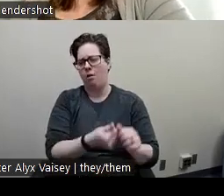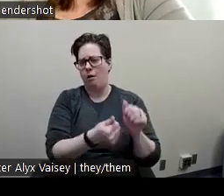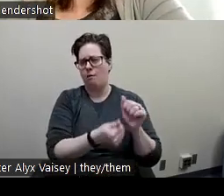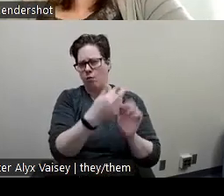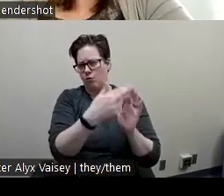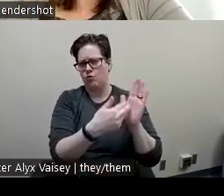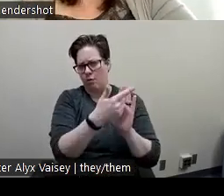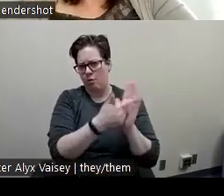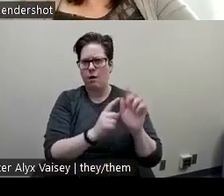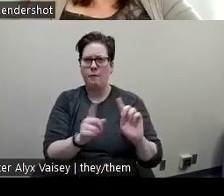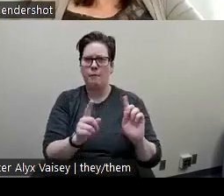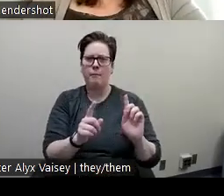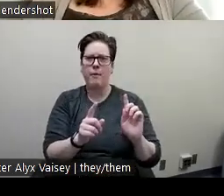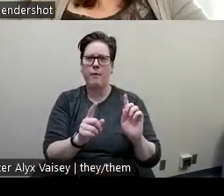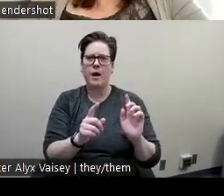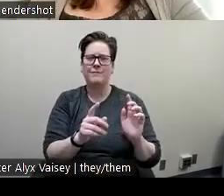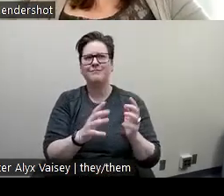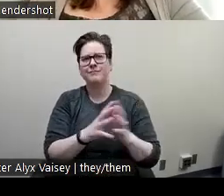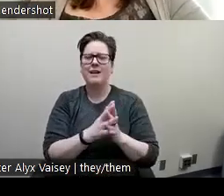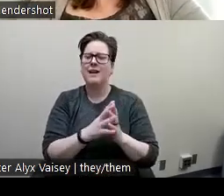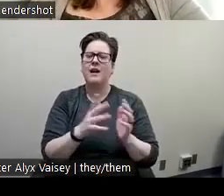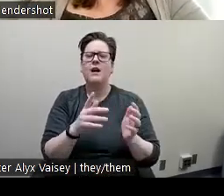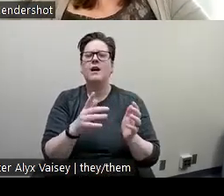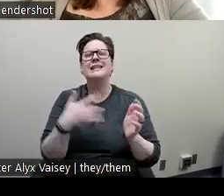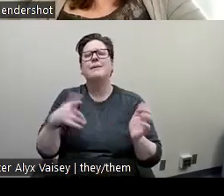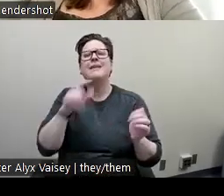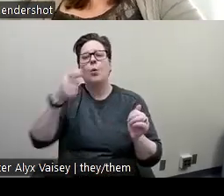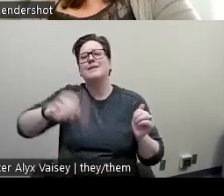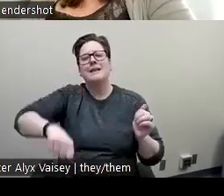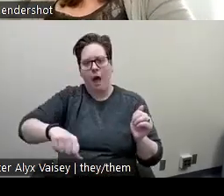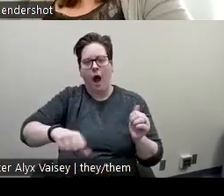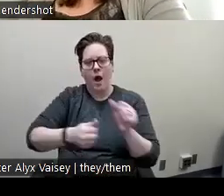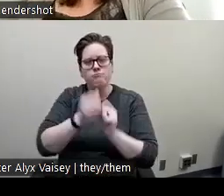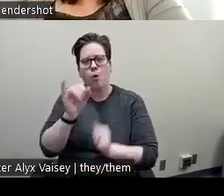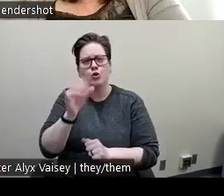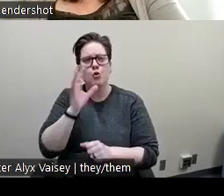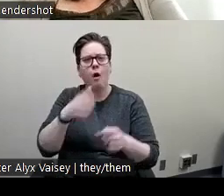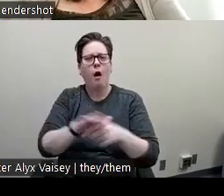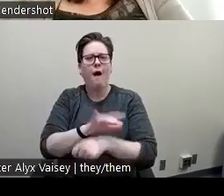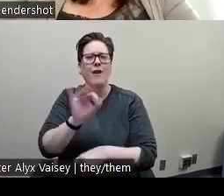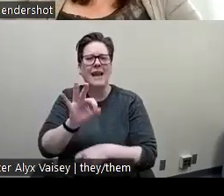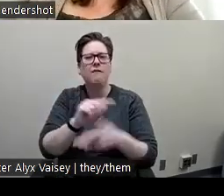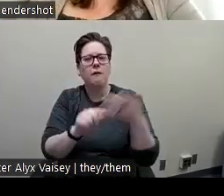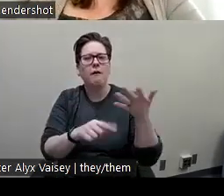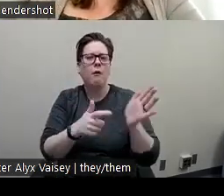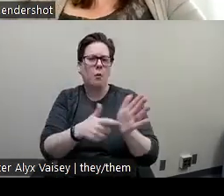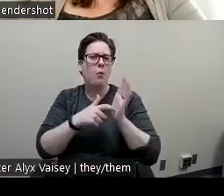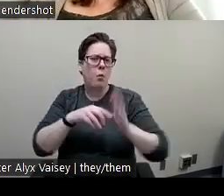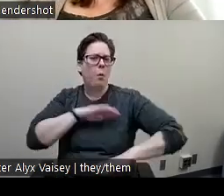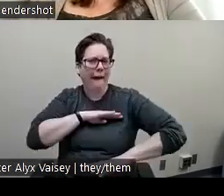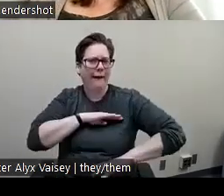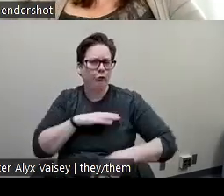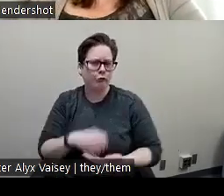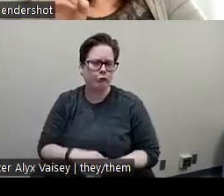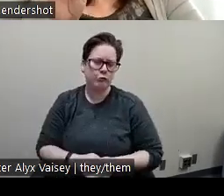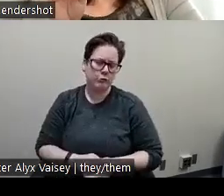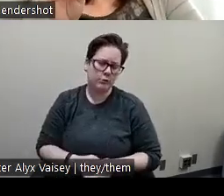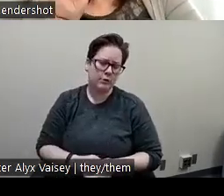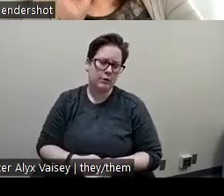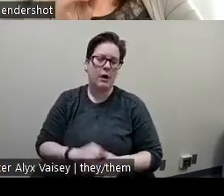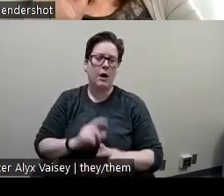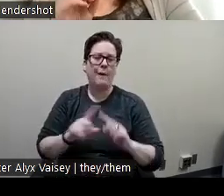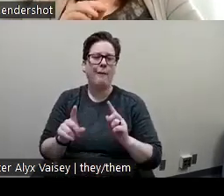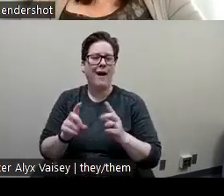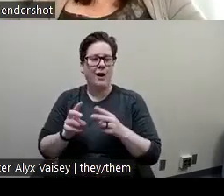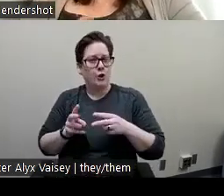times where it's completely denied. Most insurances cover if you meet eligibility and criteria. But there's two